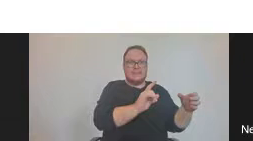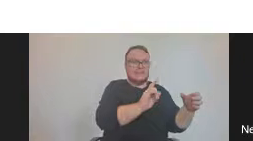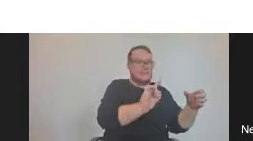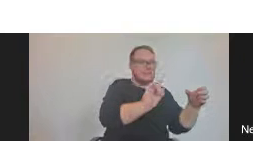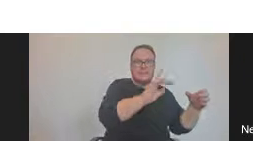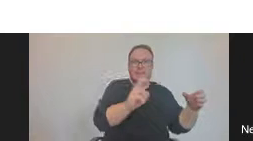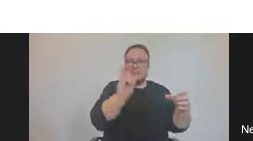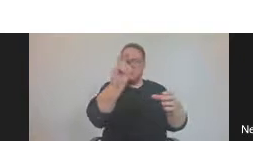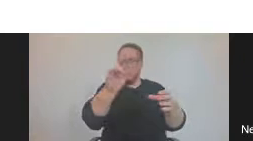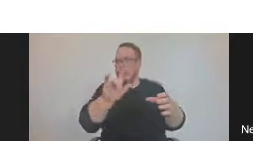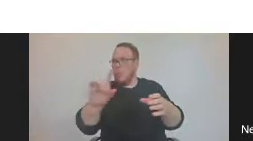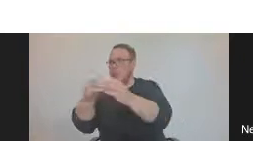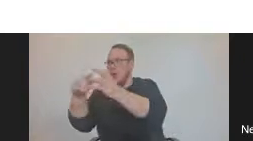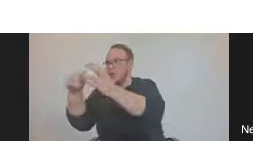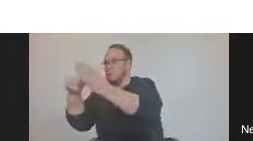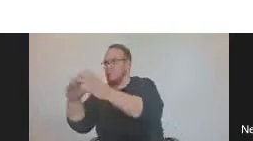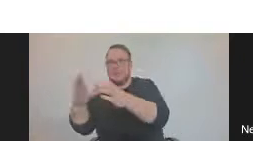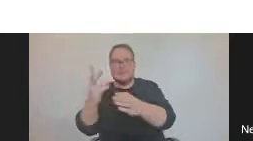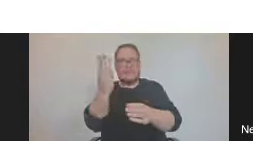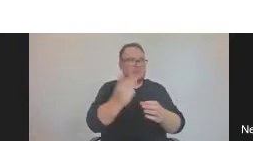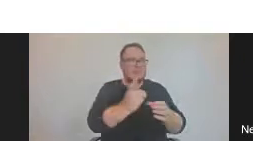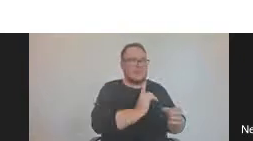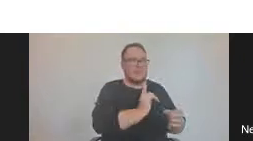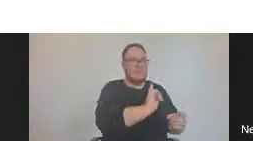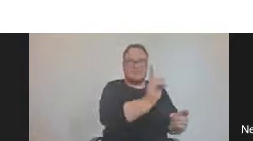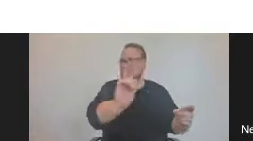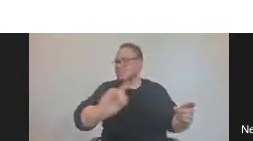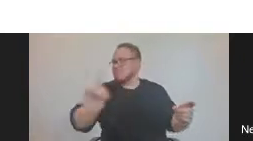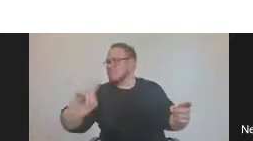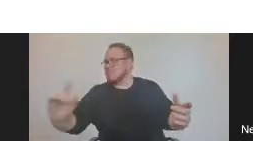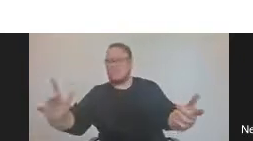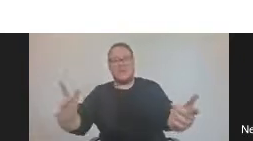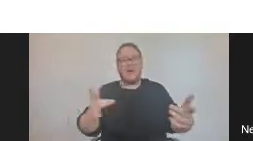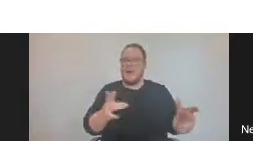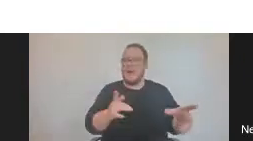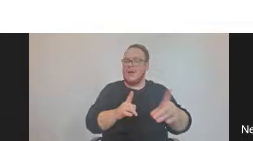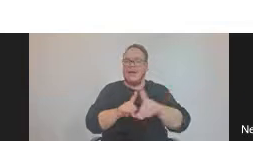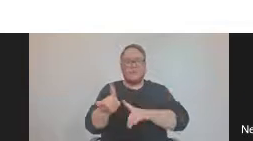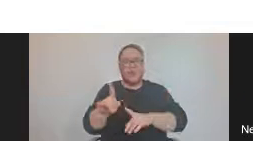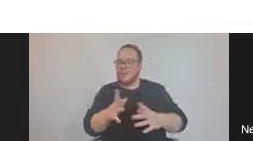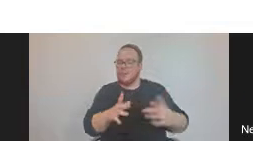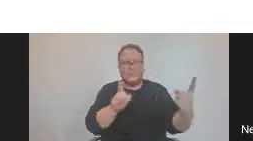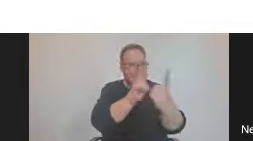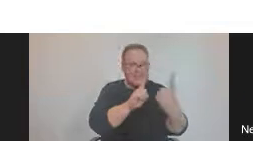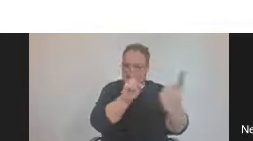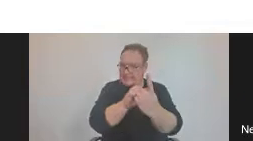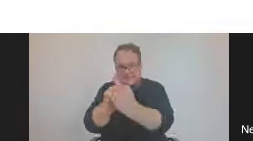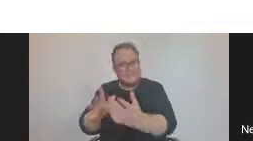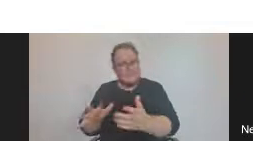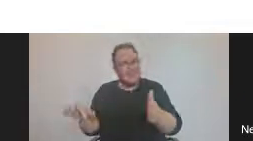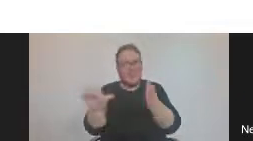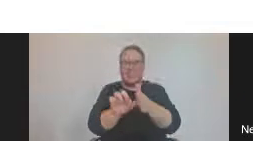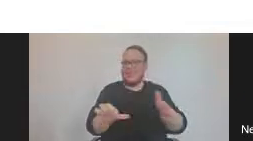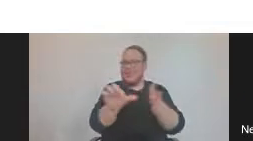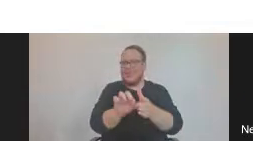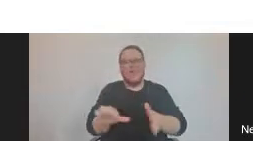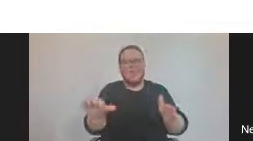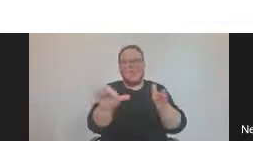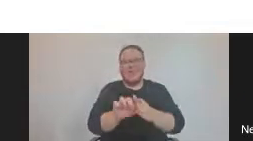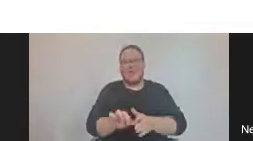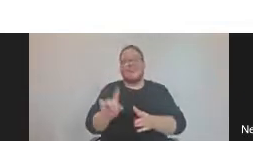have lots of our GP practices out there. Trying to work your way around the system and meet with people was incredibly difficult. With the magic